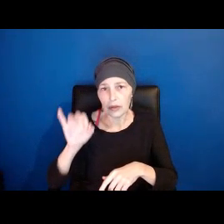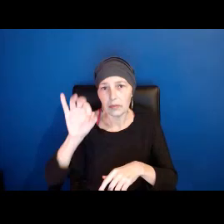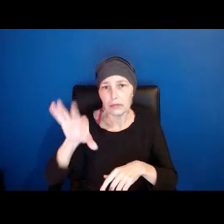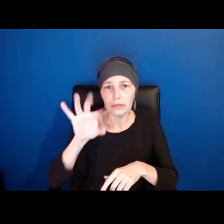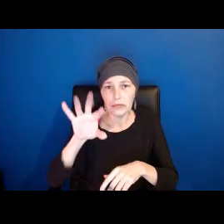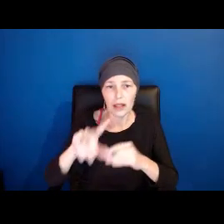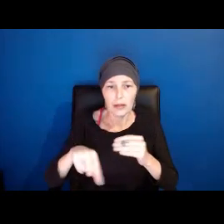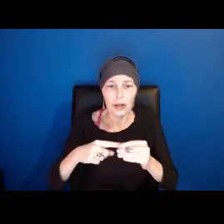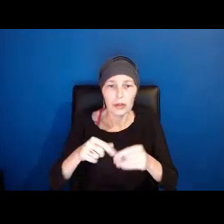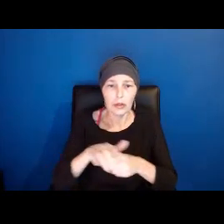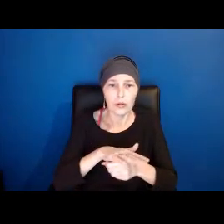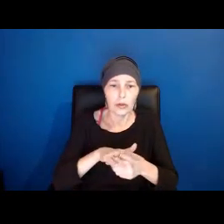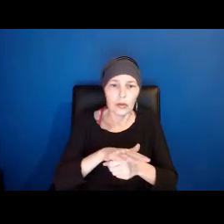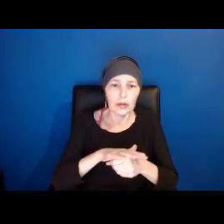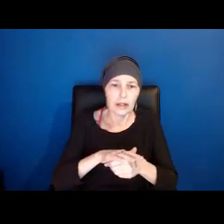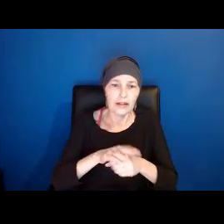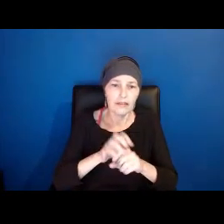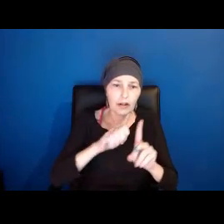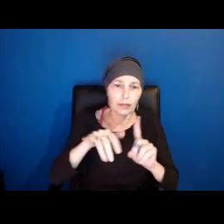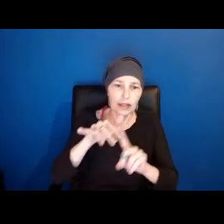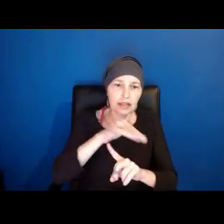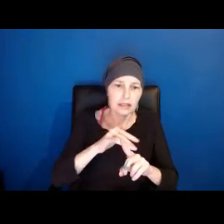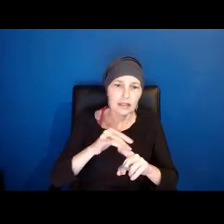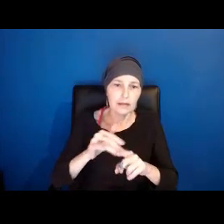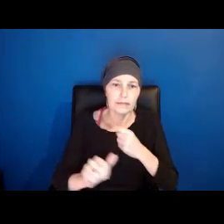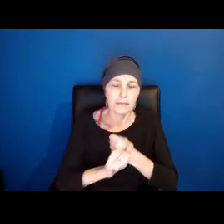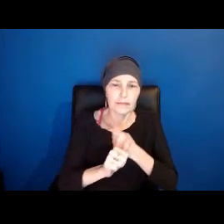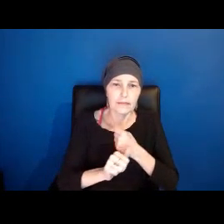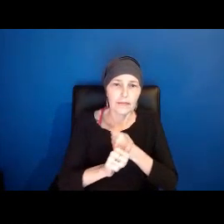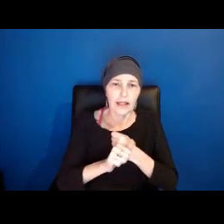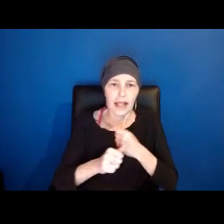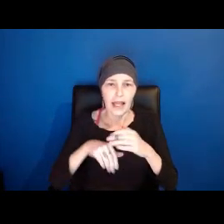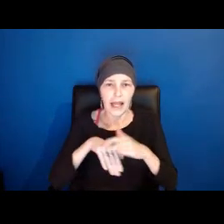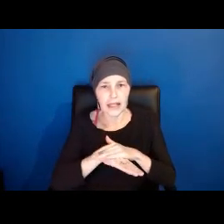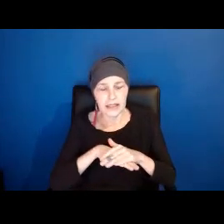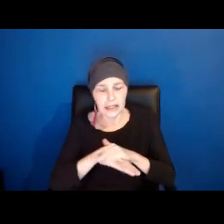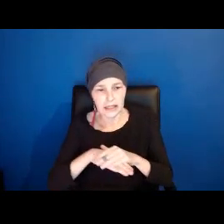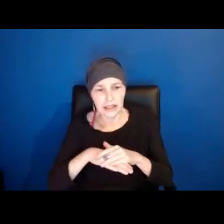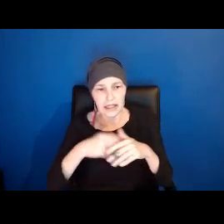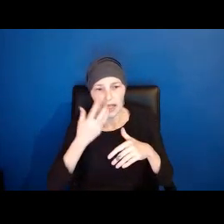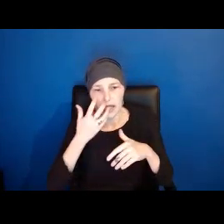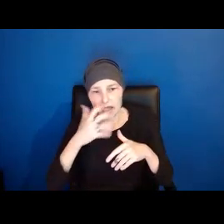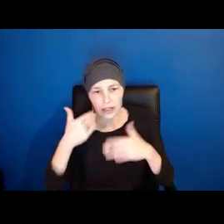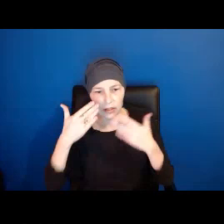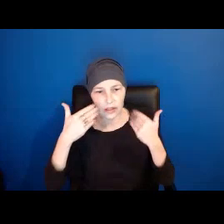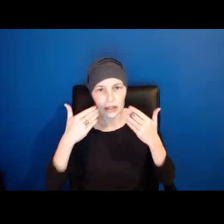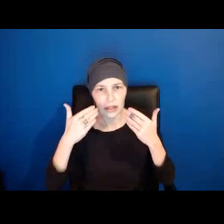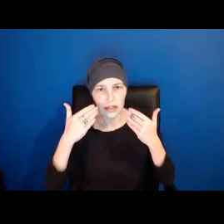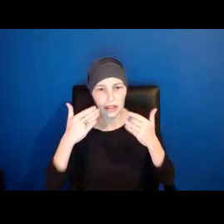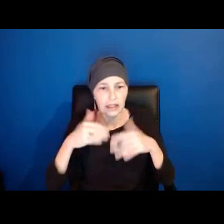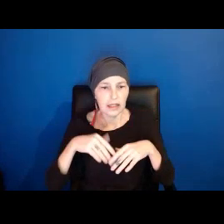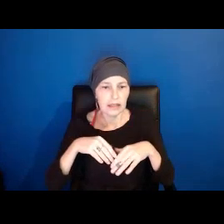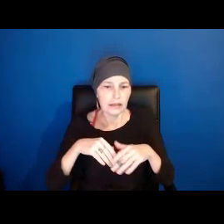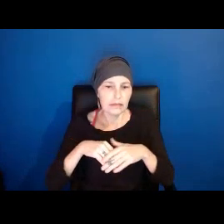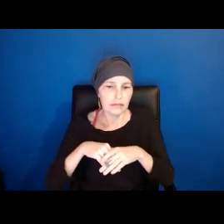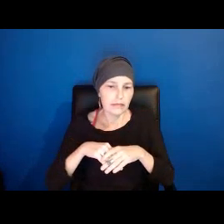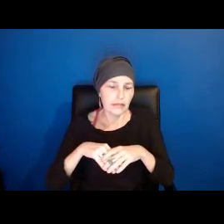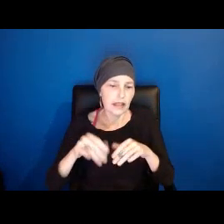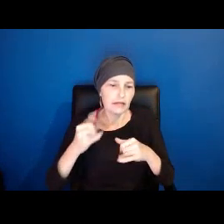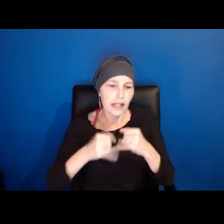hazards, access to heating and cooling, health considerations, community barriers to decarbonization. And then